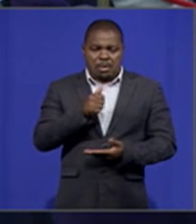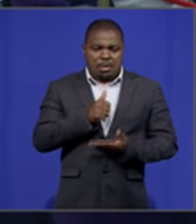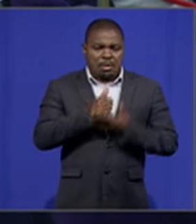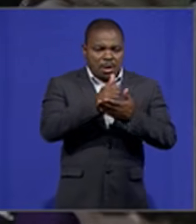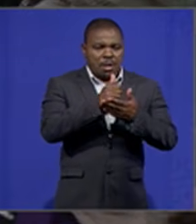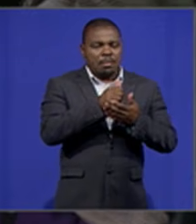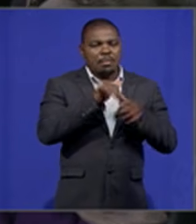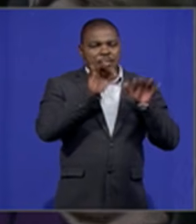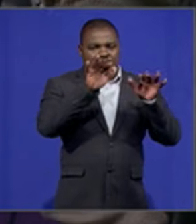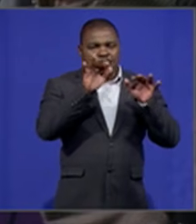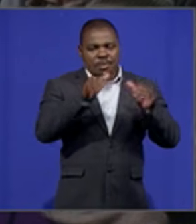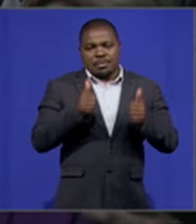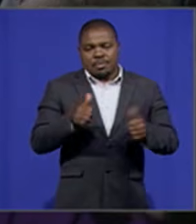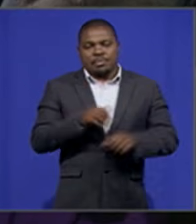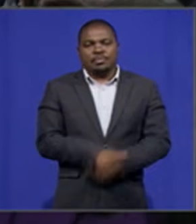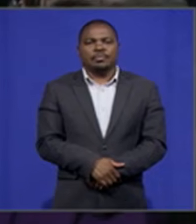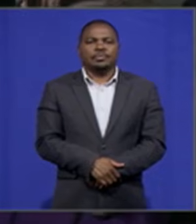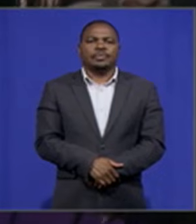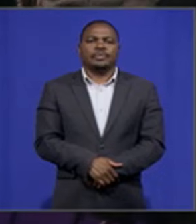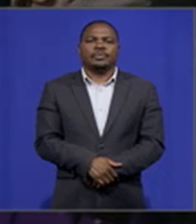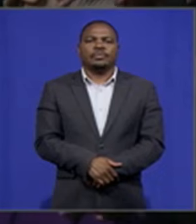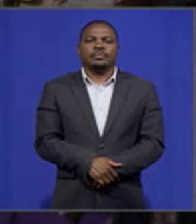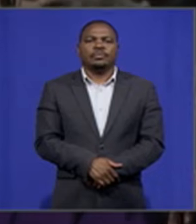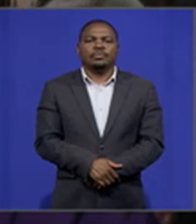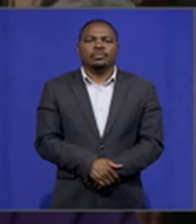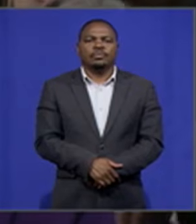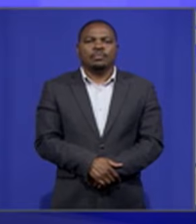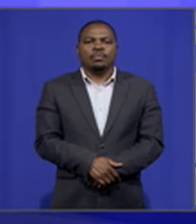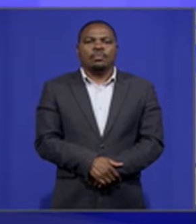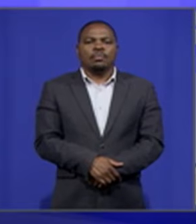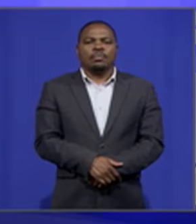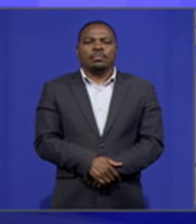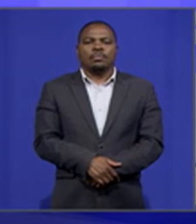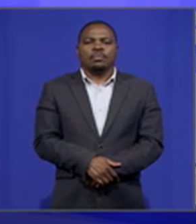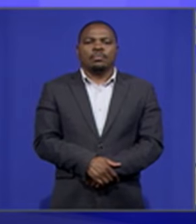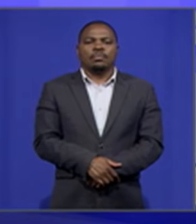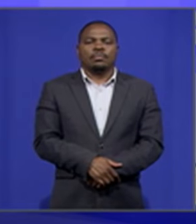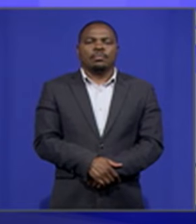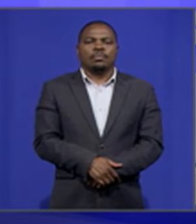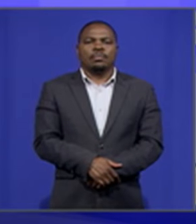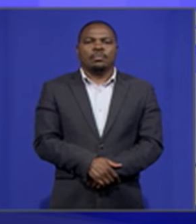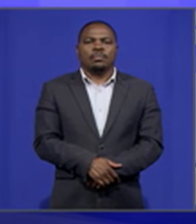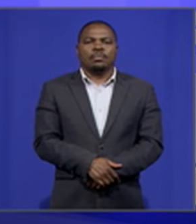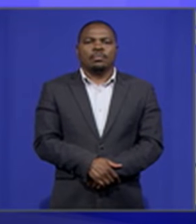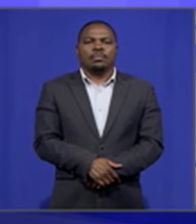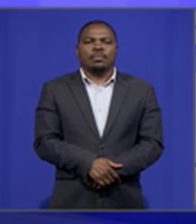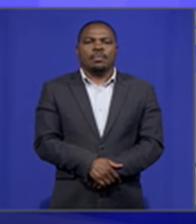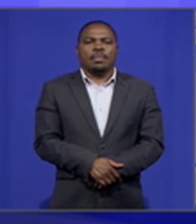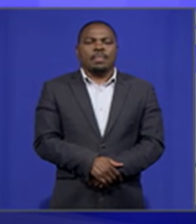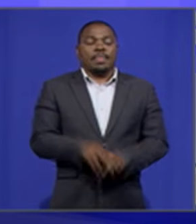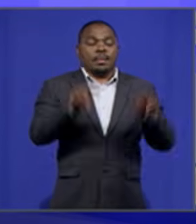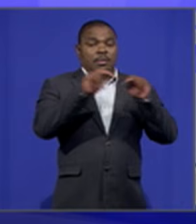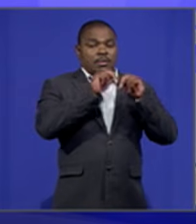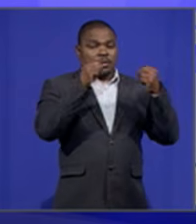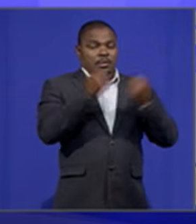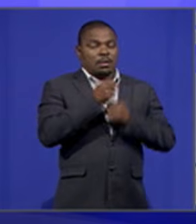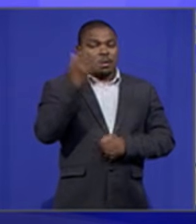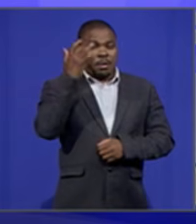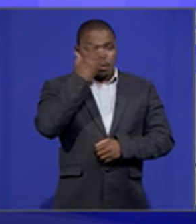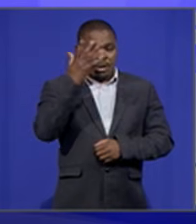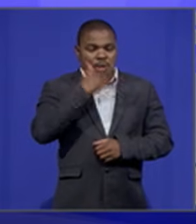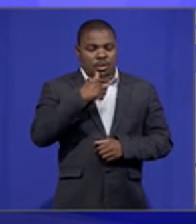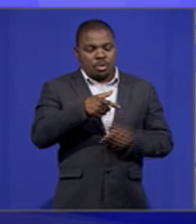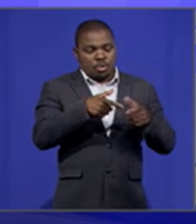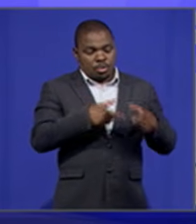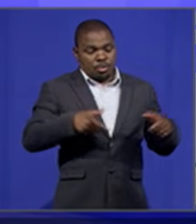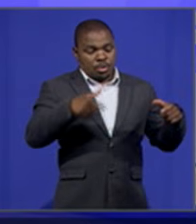wa dikgang tsa SABC mo Stilfontein kwa ntle ga Klerksdorp. Moetapele wa National Coloured Congress gape le